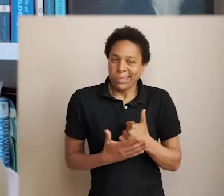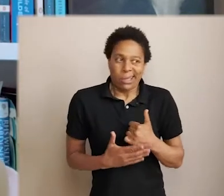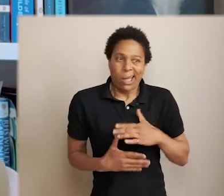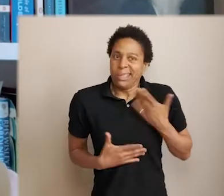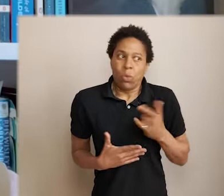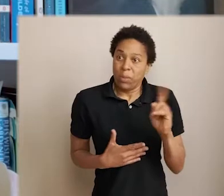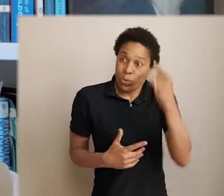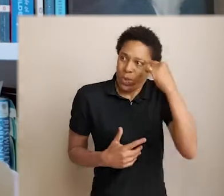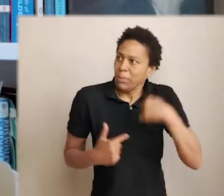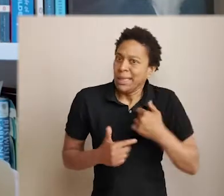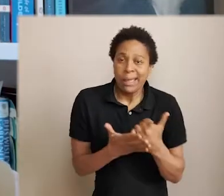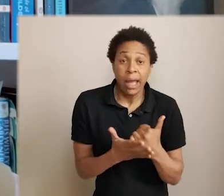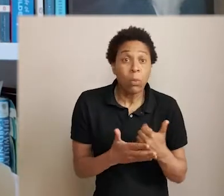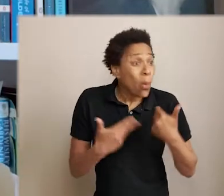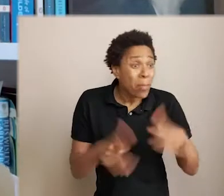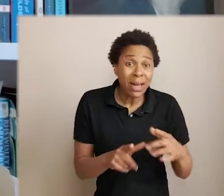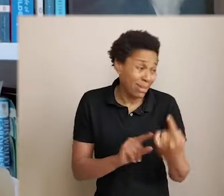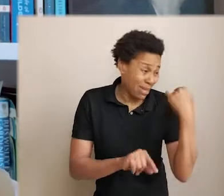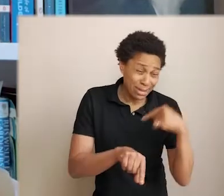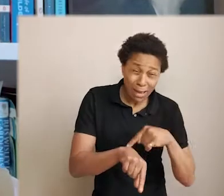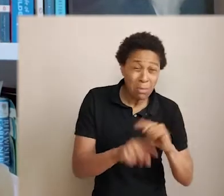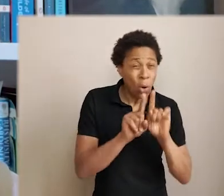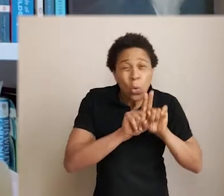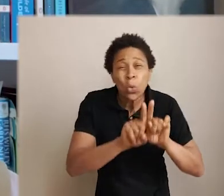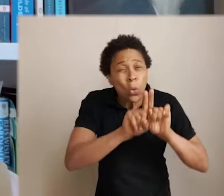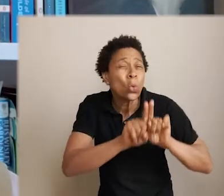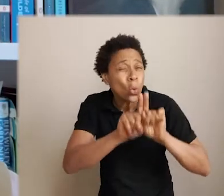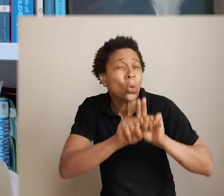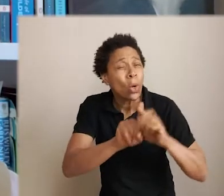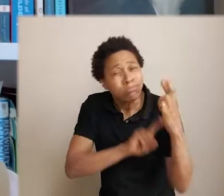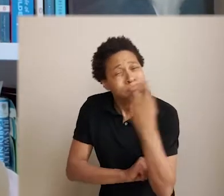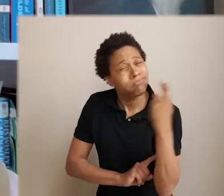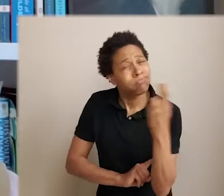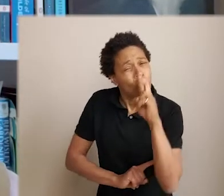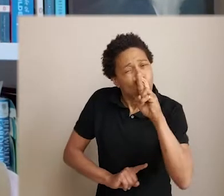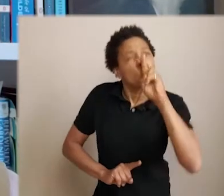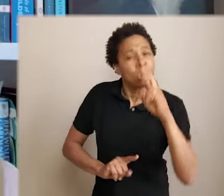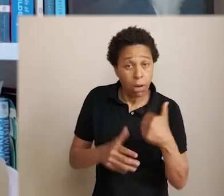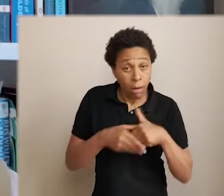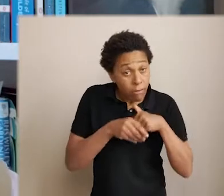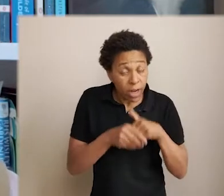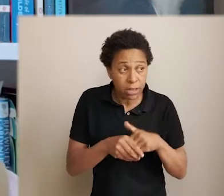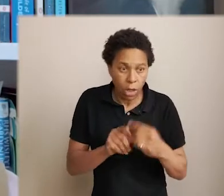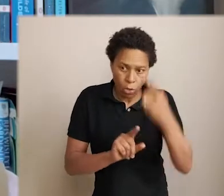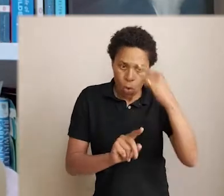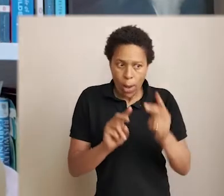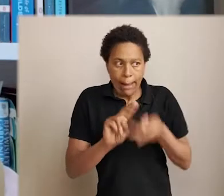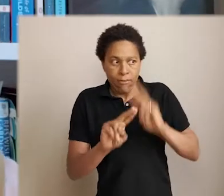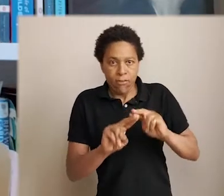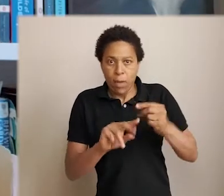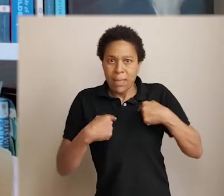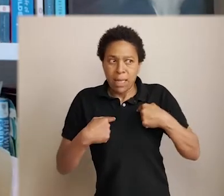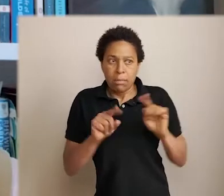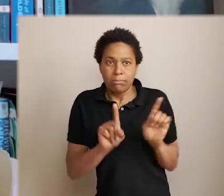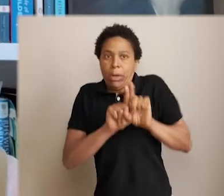He was a really, really close friend. We'd been close friends for years. And I thought if I stayed as close to this person, people would